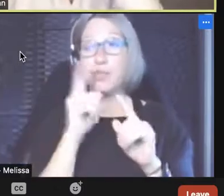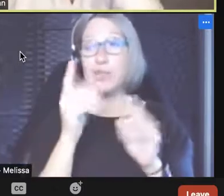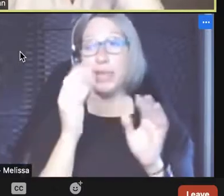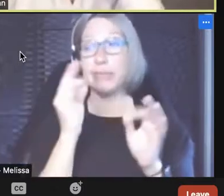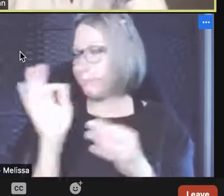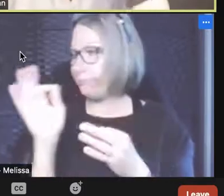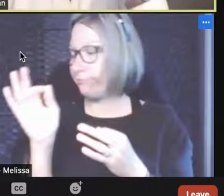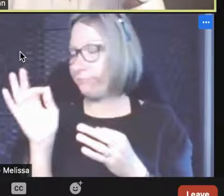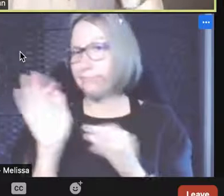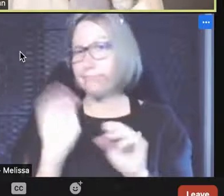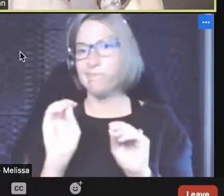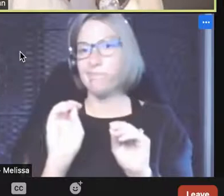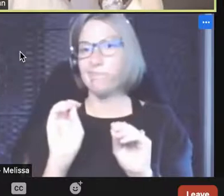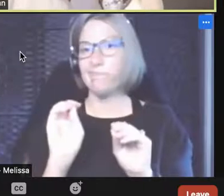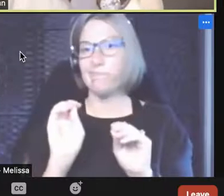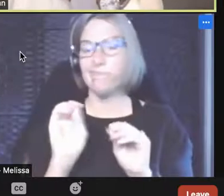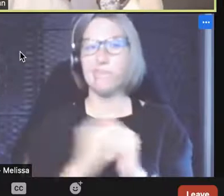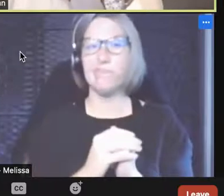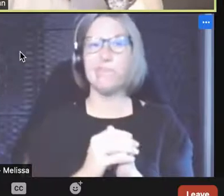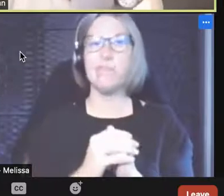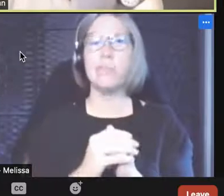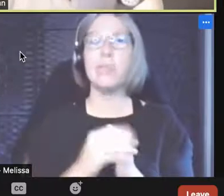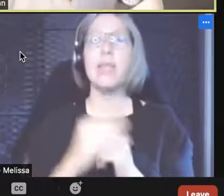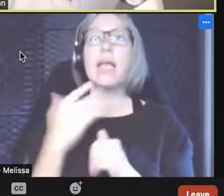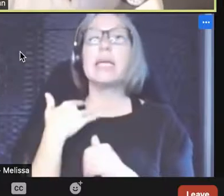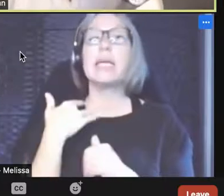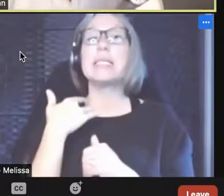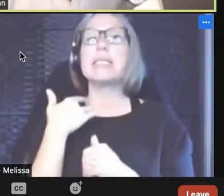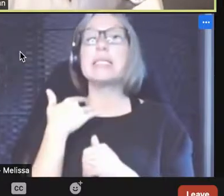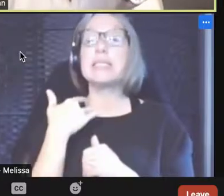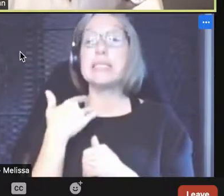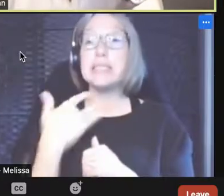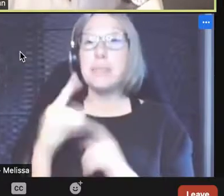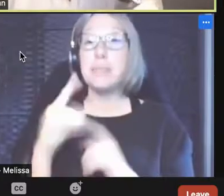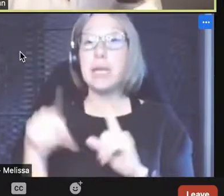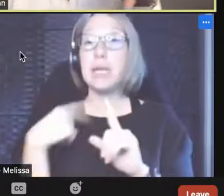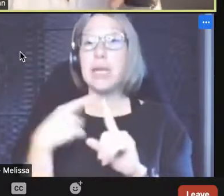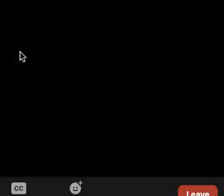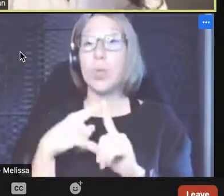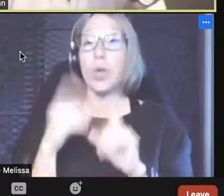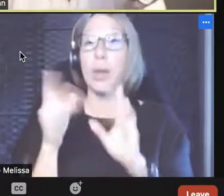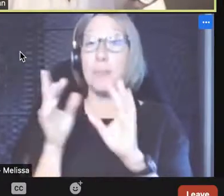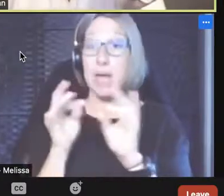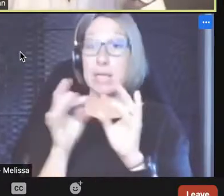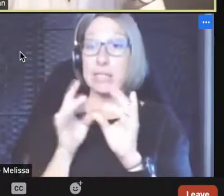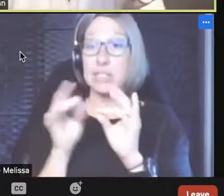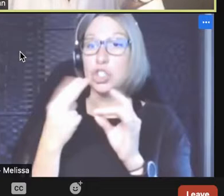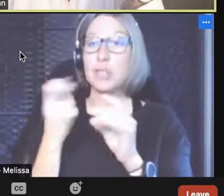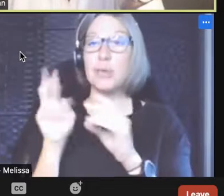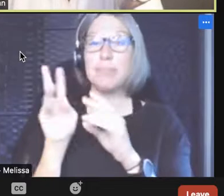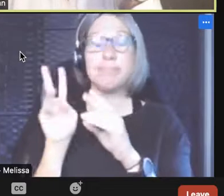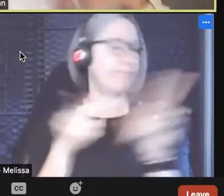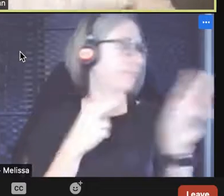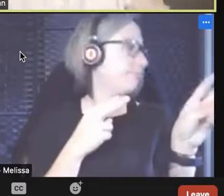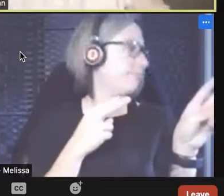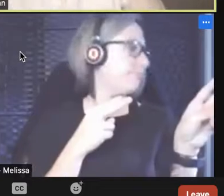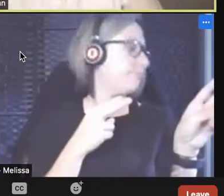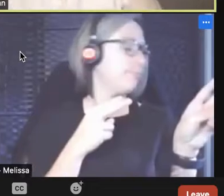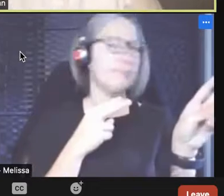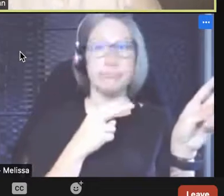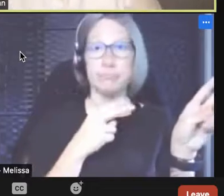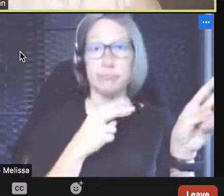them, okay? He looks away once the recorded message begins. So it's important to know that.